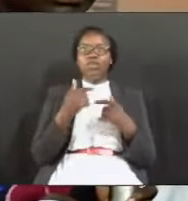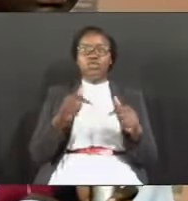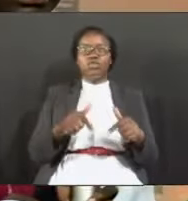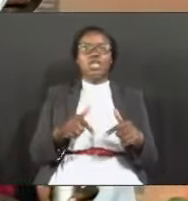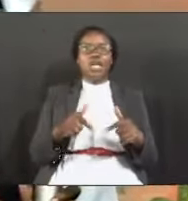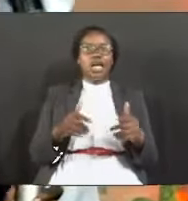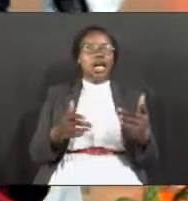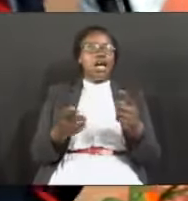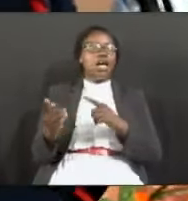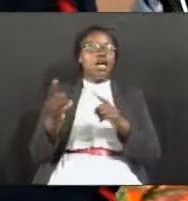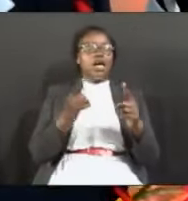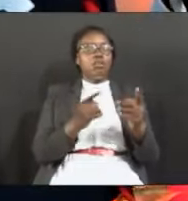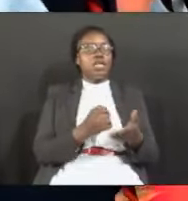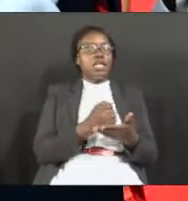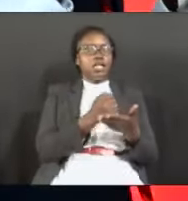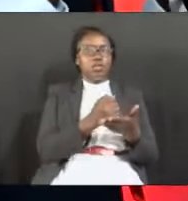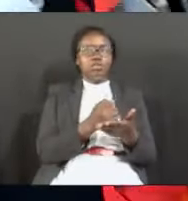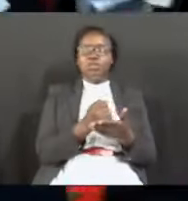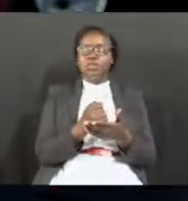me.